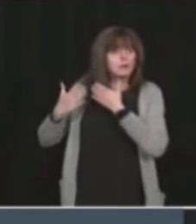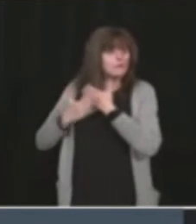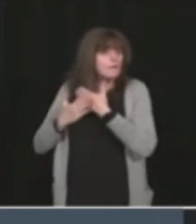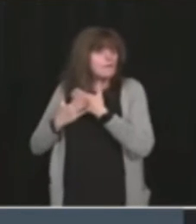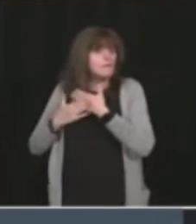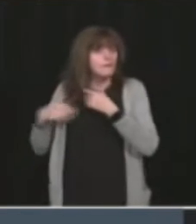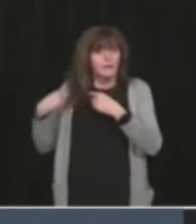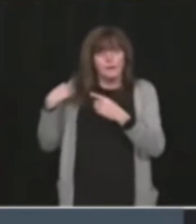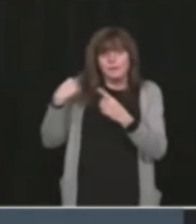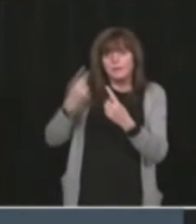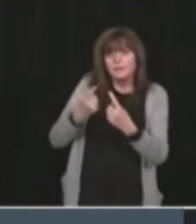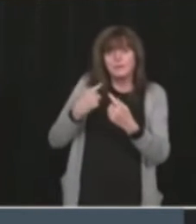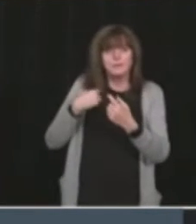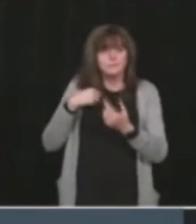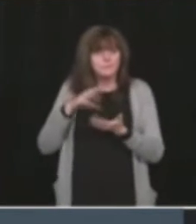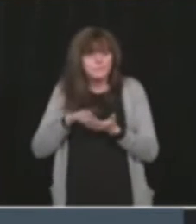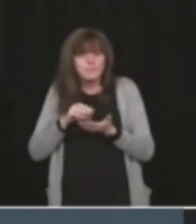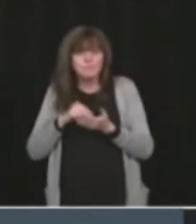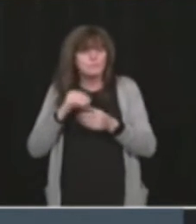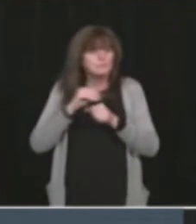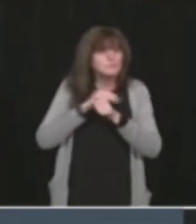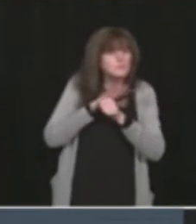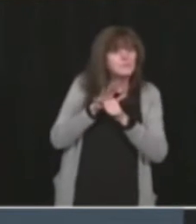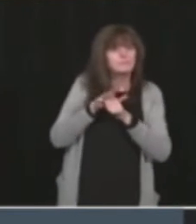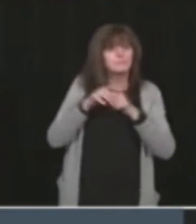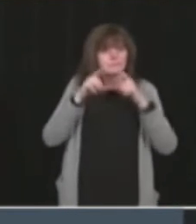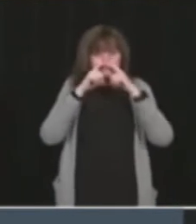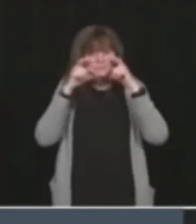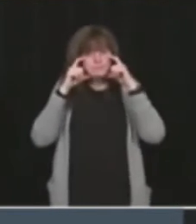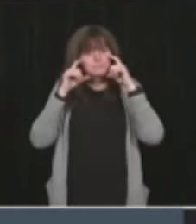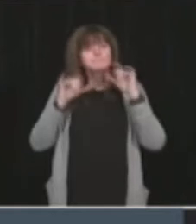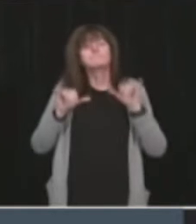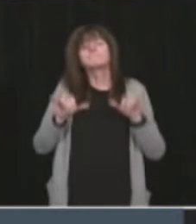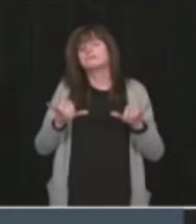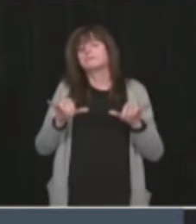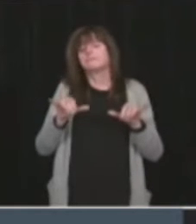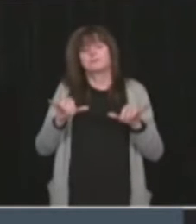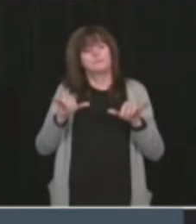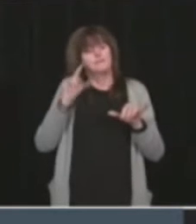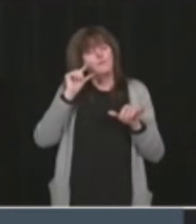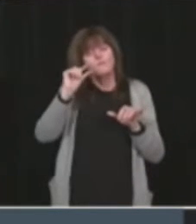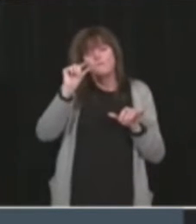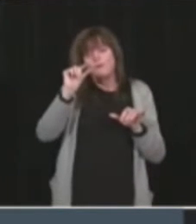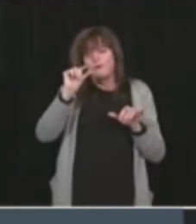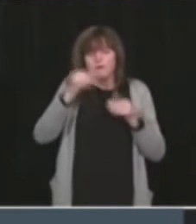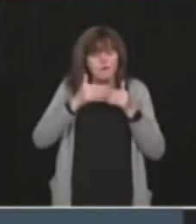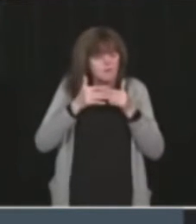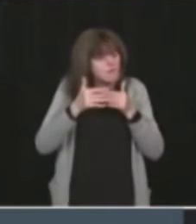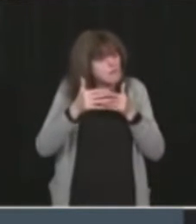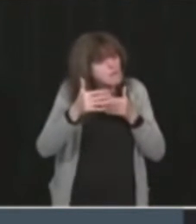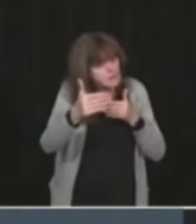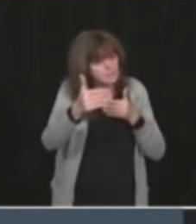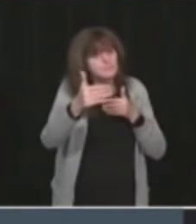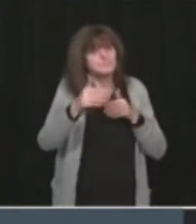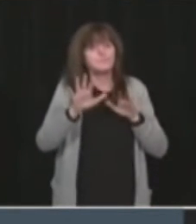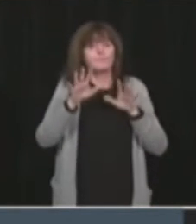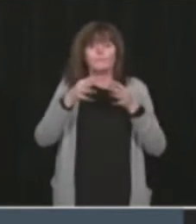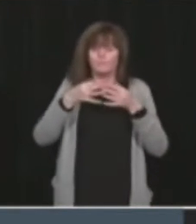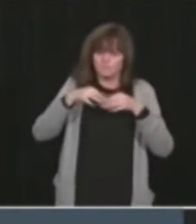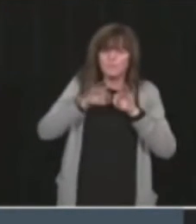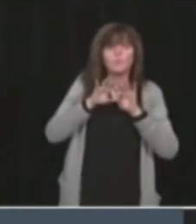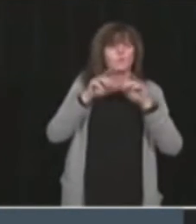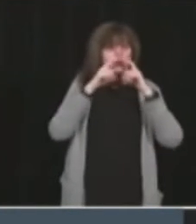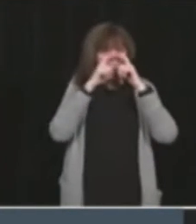keep masking in place for just a little bit longer. This is an important layer of protection that will allow us to